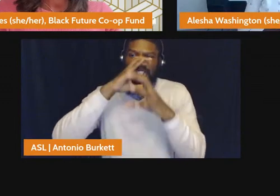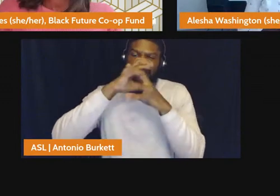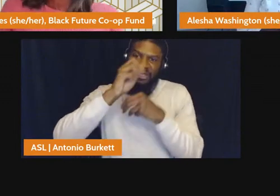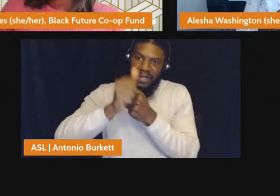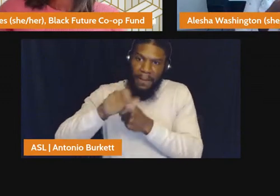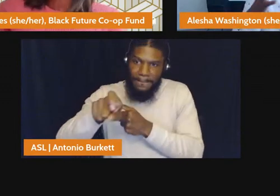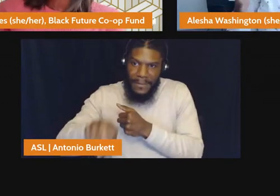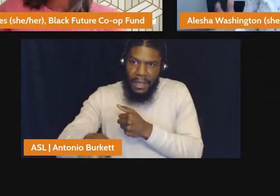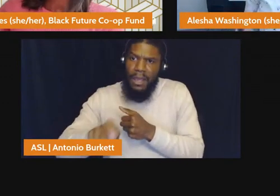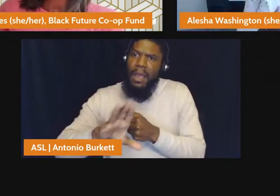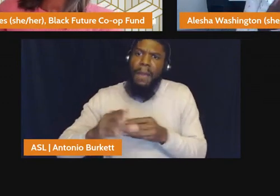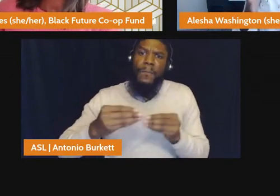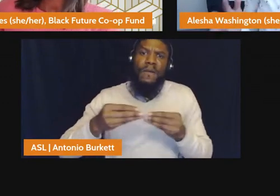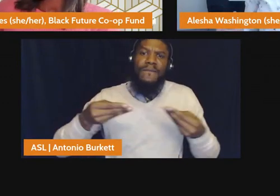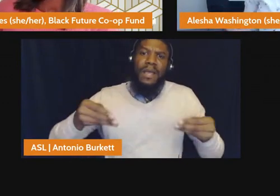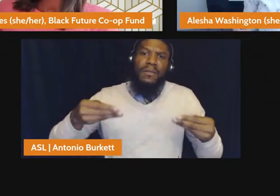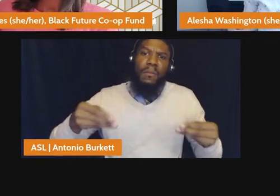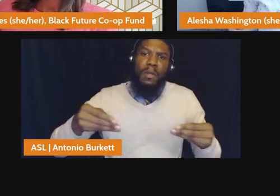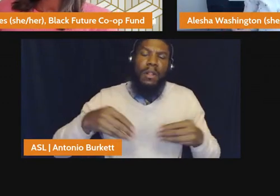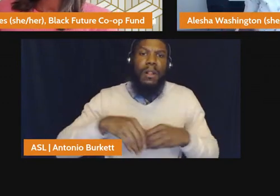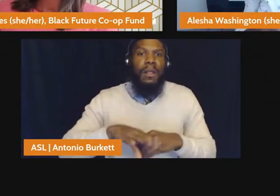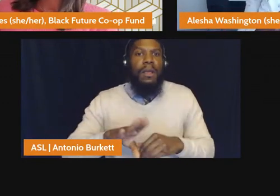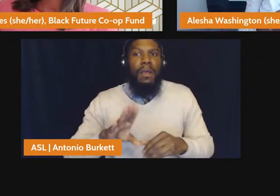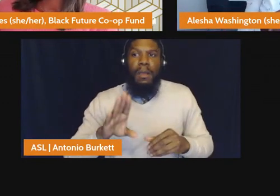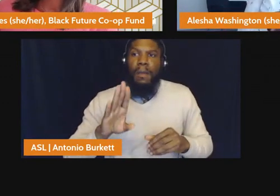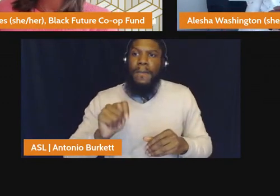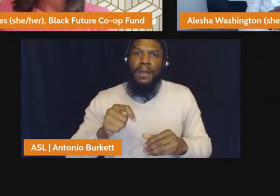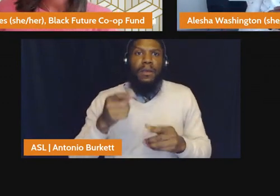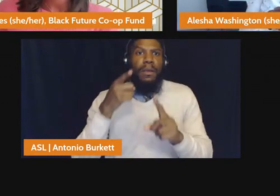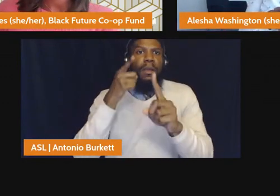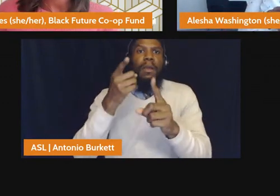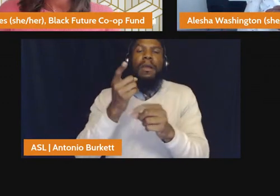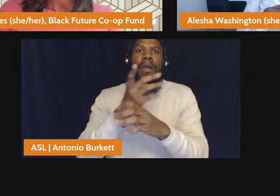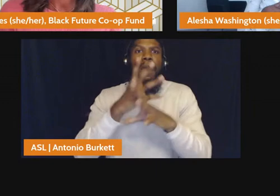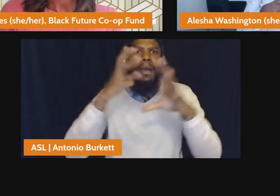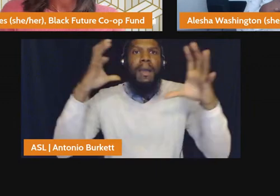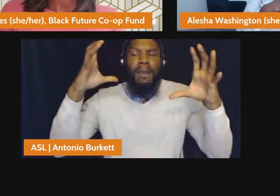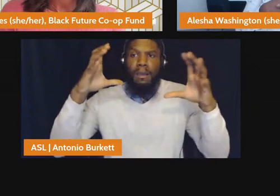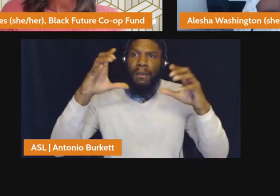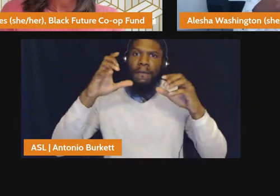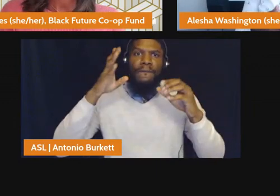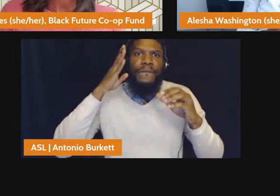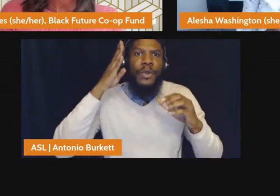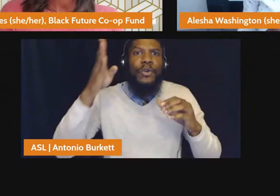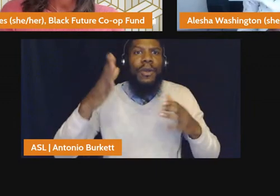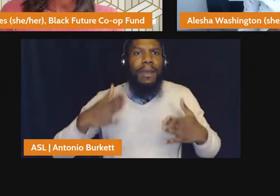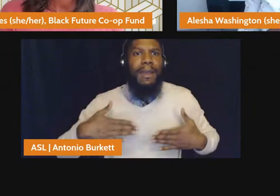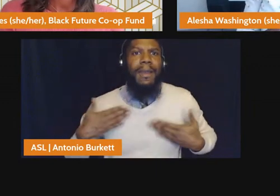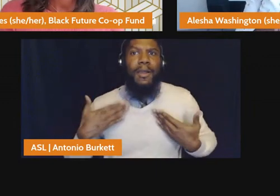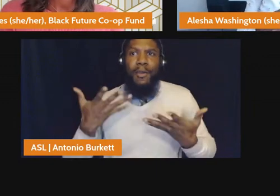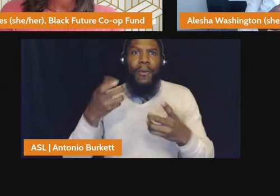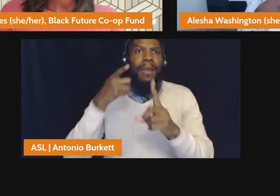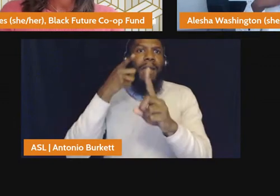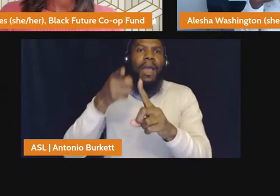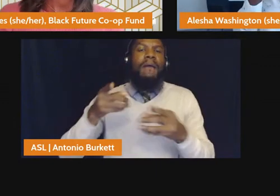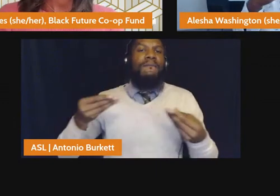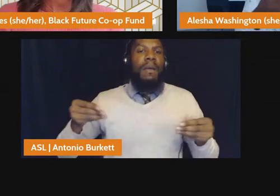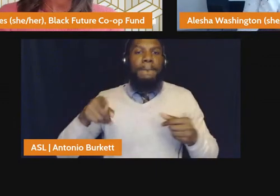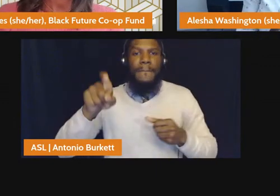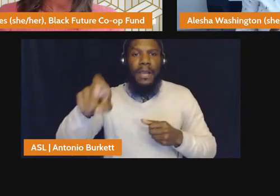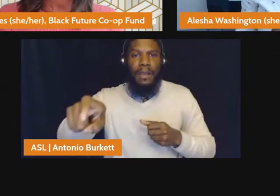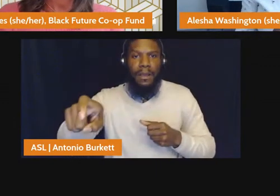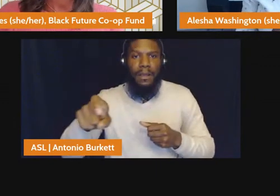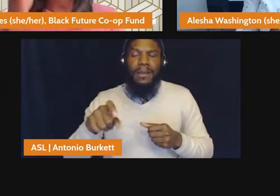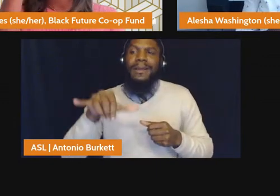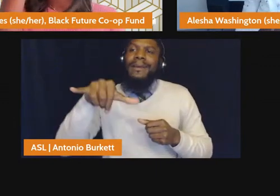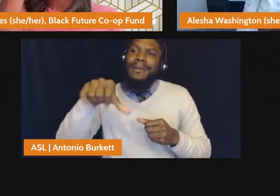vision and, you know, joyful future that we've been talking about. And while we can take them through a series of conversations and ask them for a